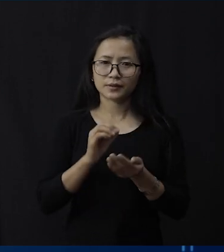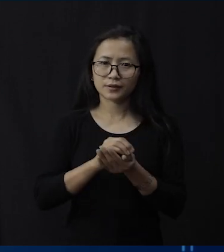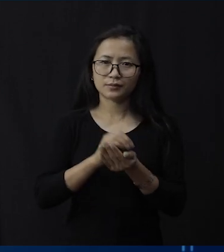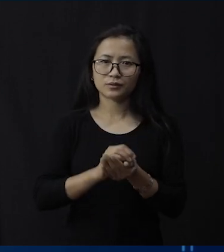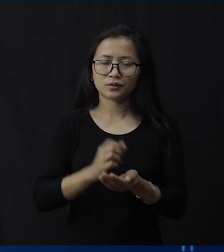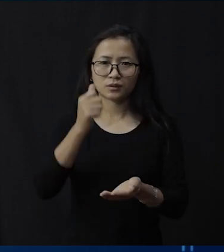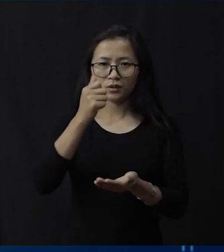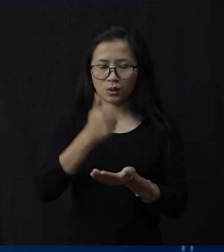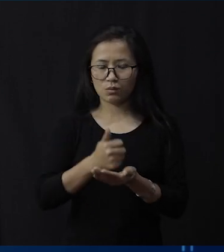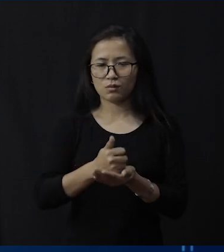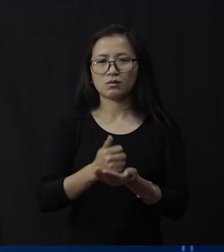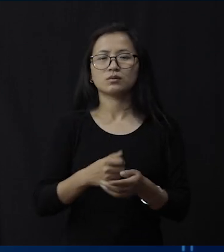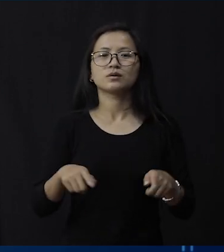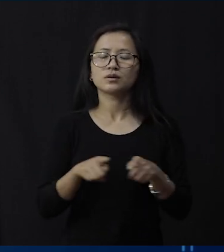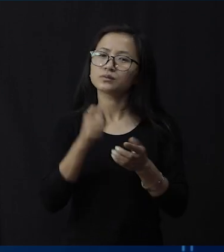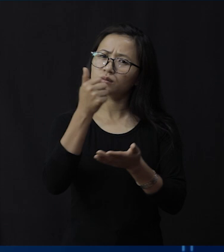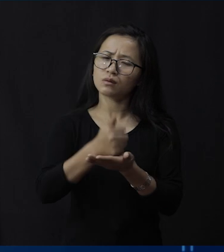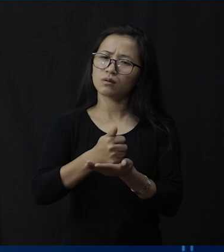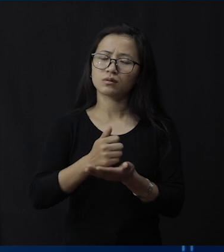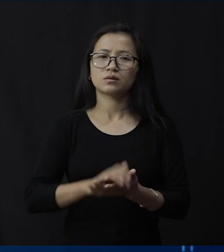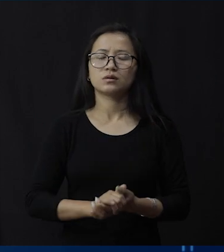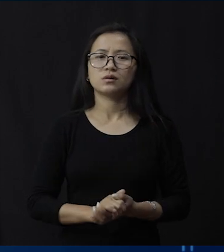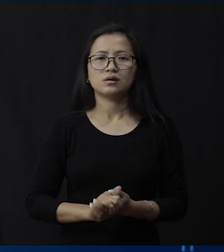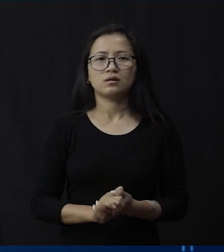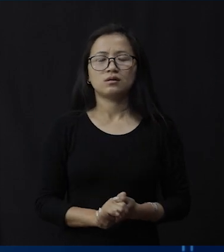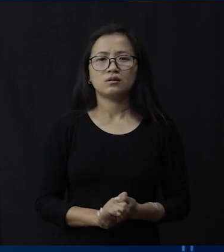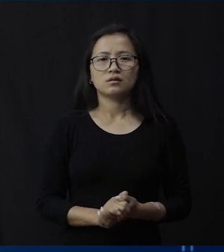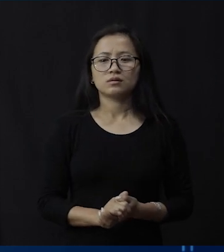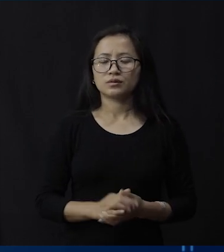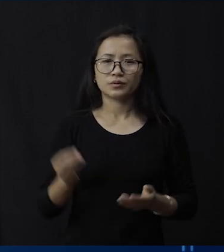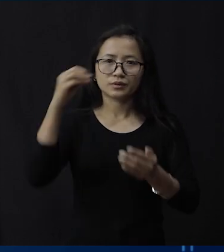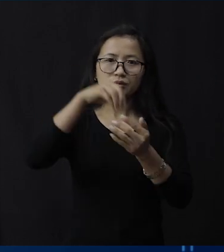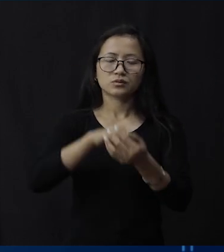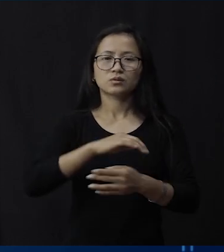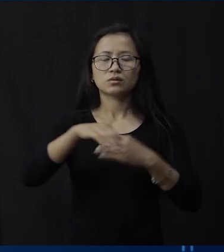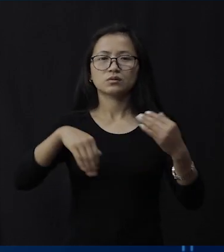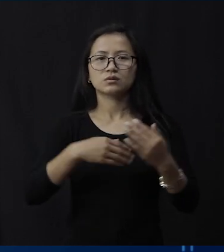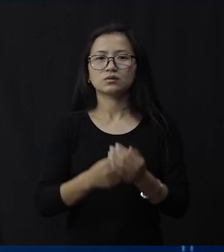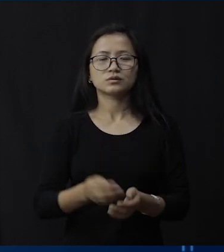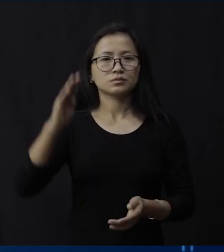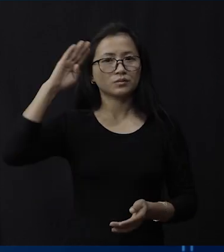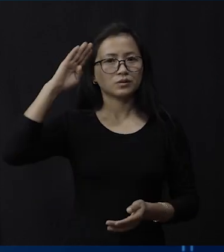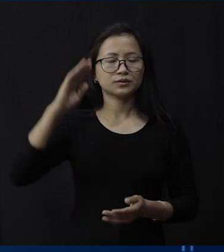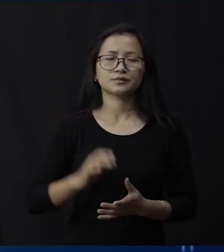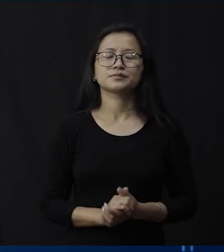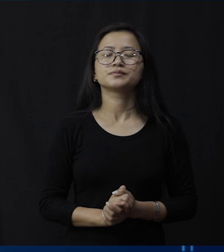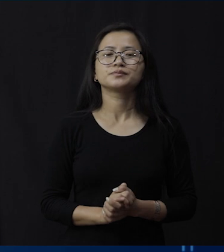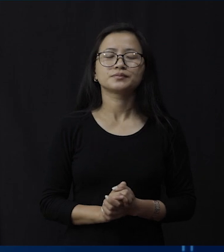maintaining law and order. So under law and order, we include all the police force,